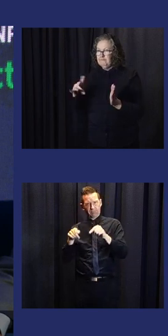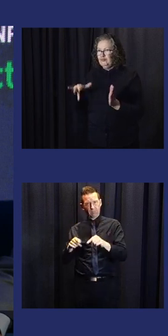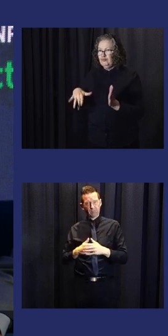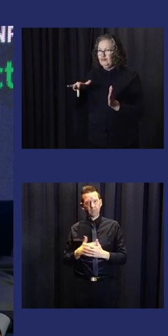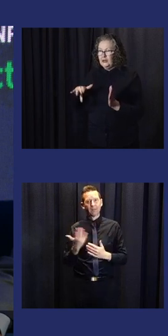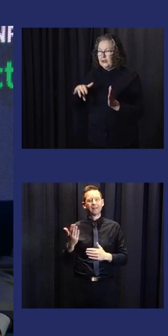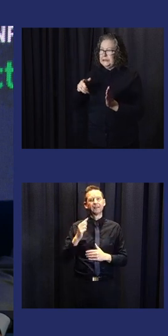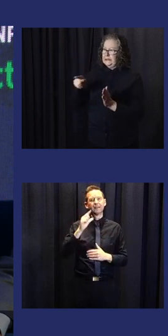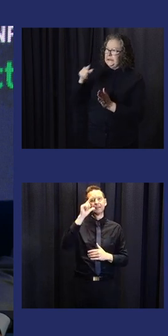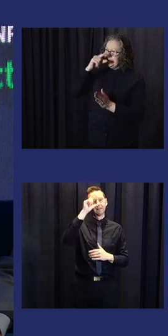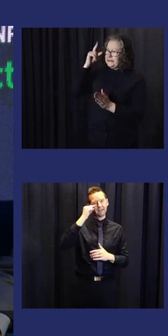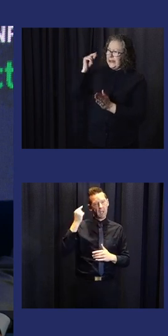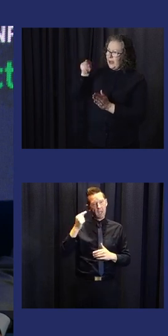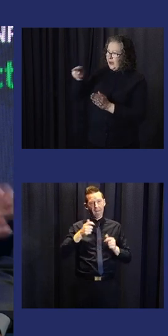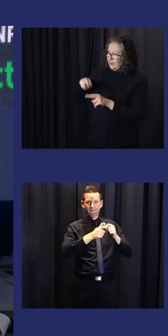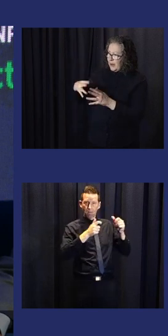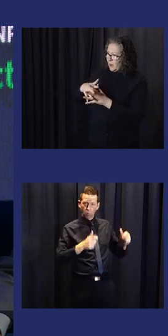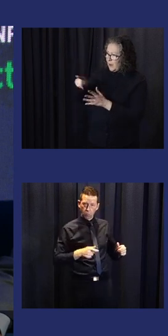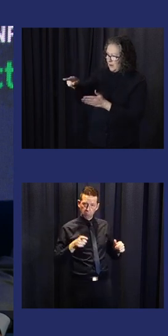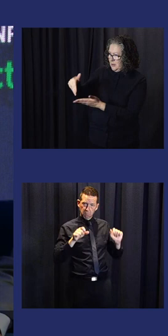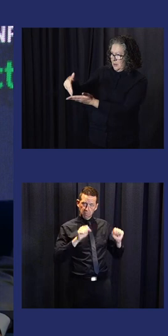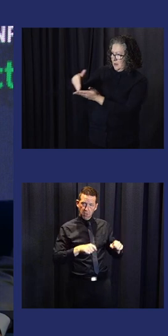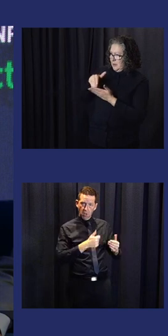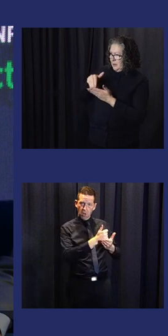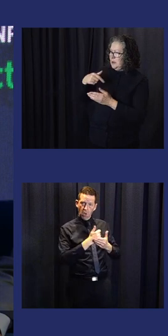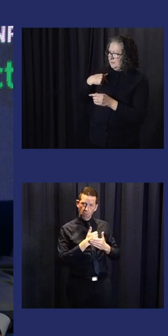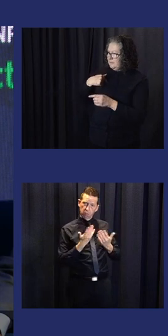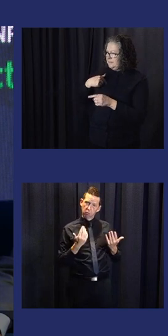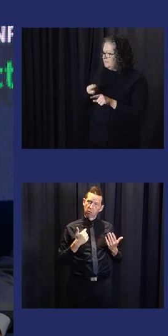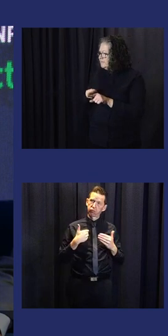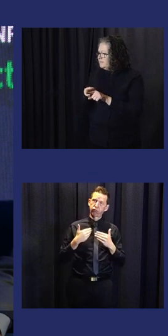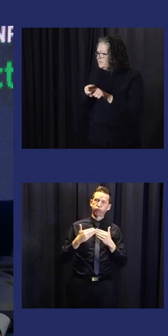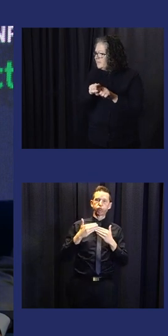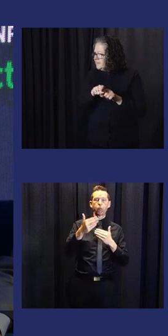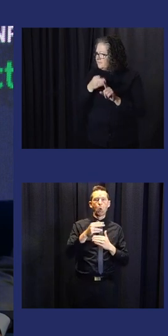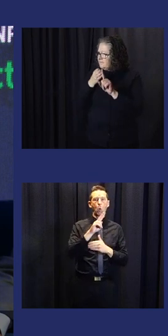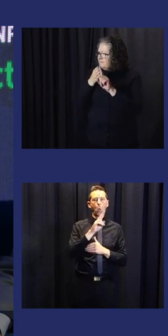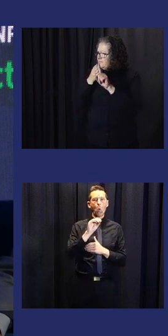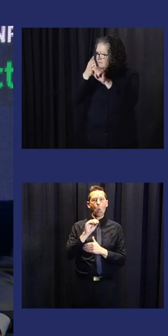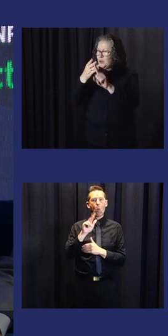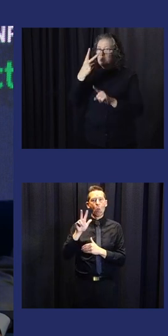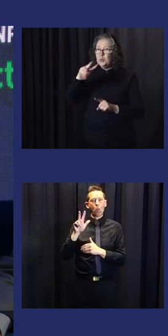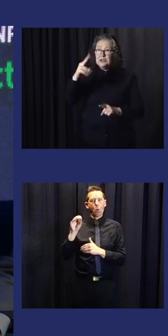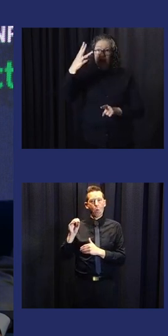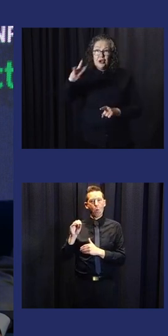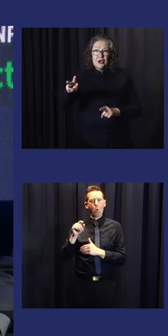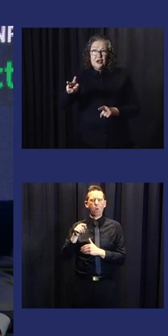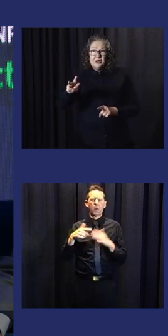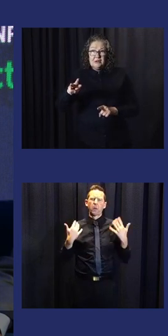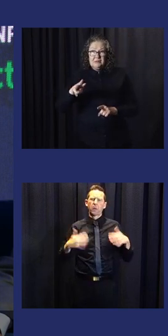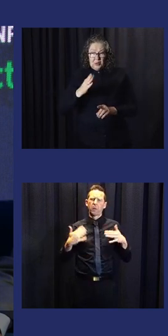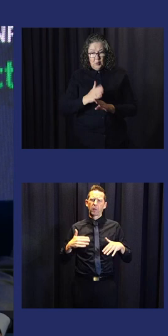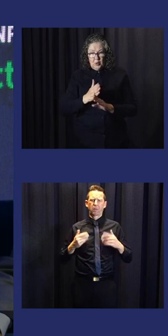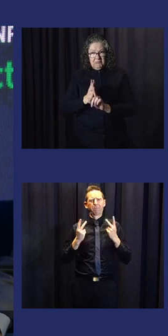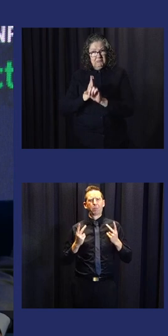can help us across coherent and consistent sets of work to 2030 and beyond is